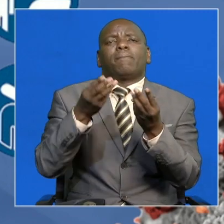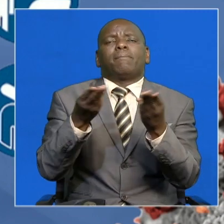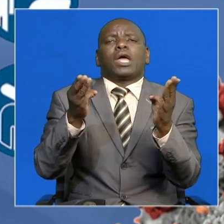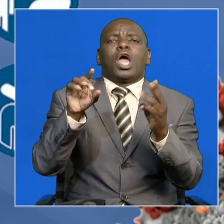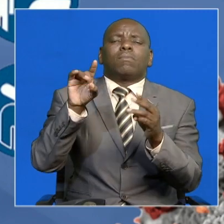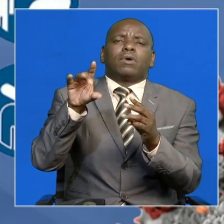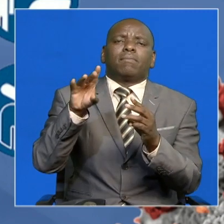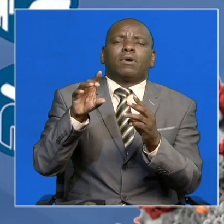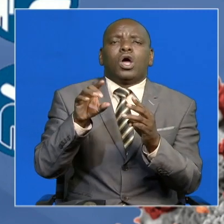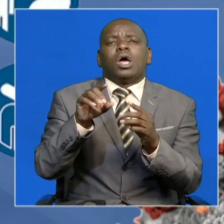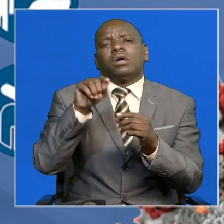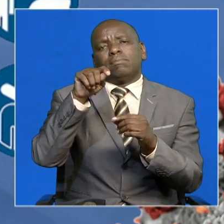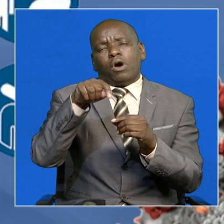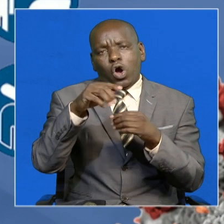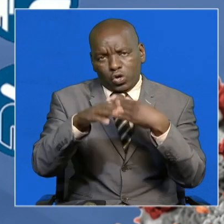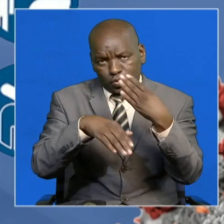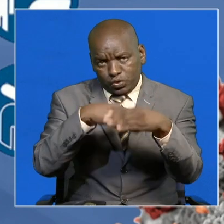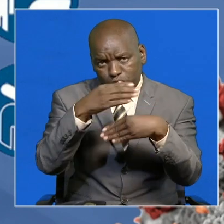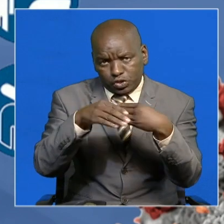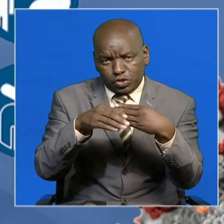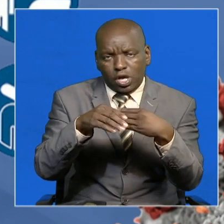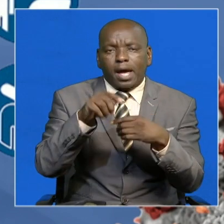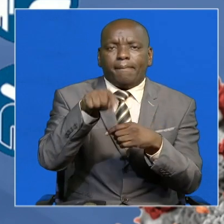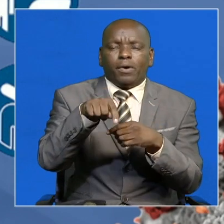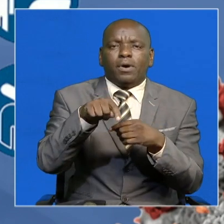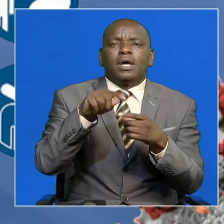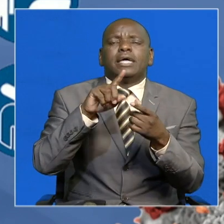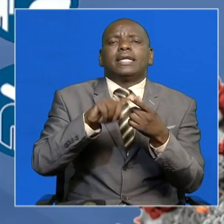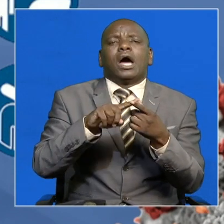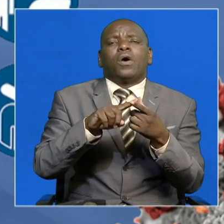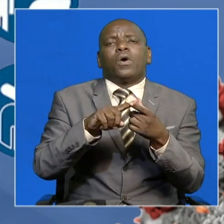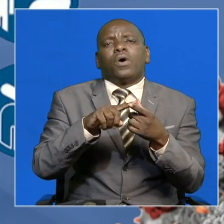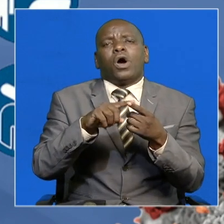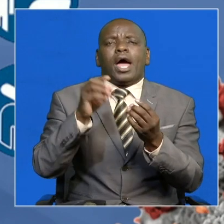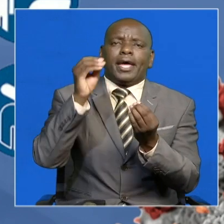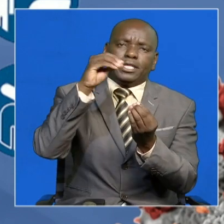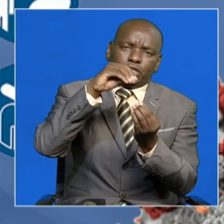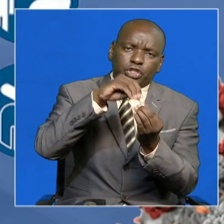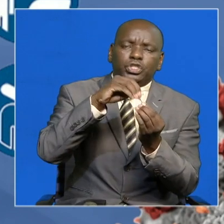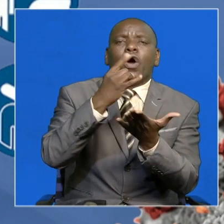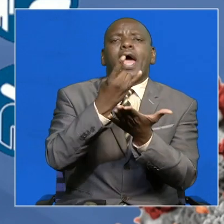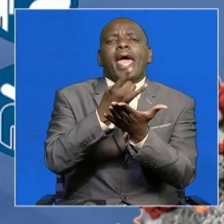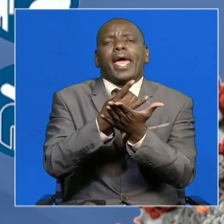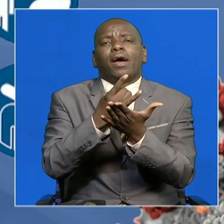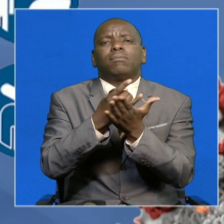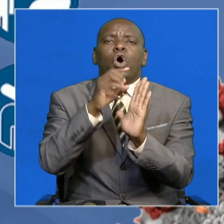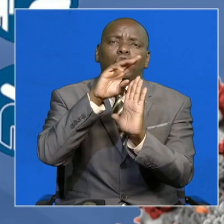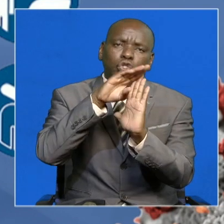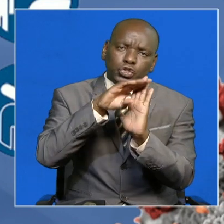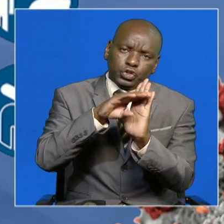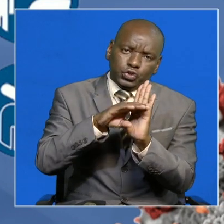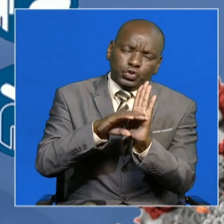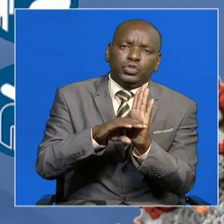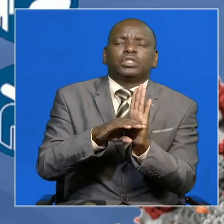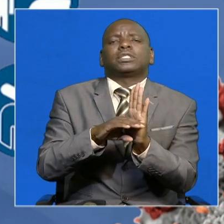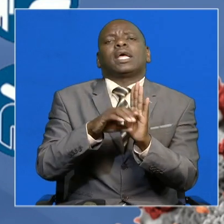at high risk of disease progression and severe illness. And of course, this also has the additional benefit of reducing the burden